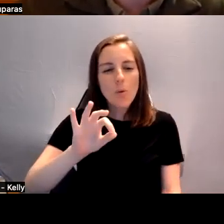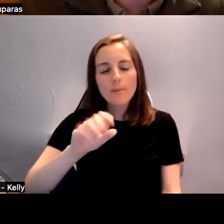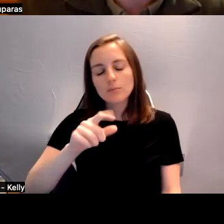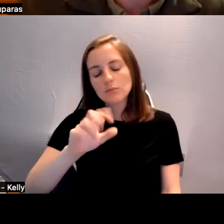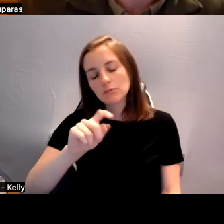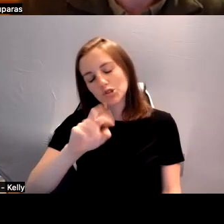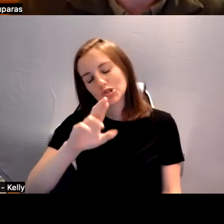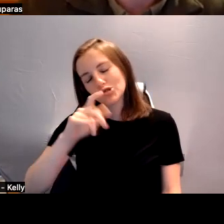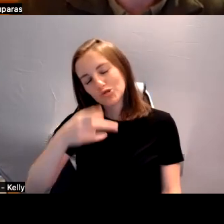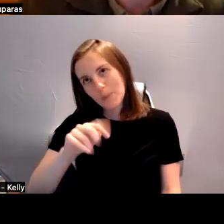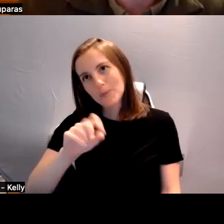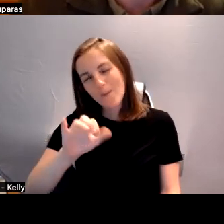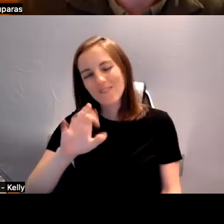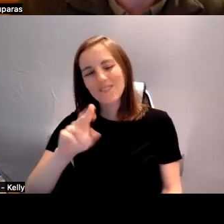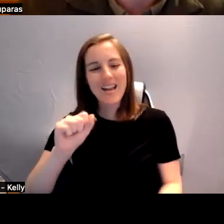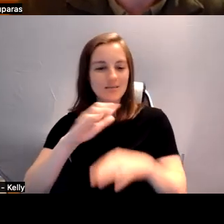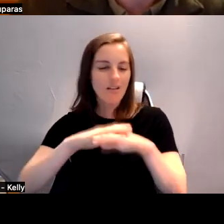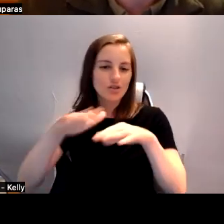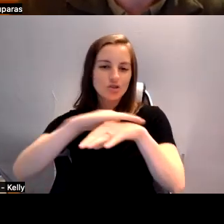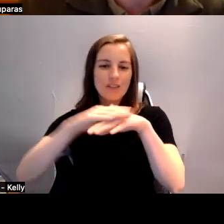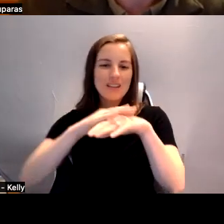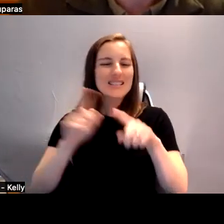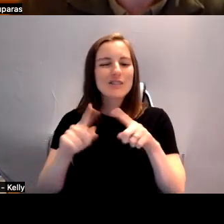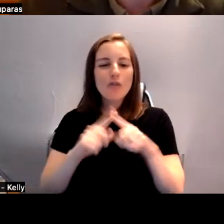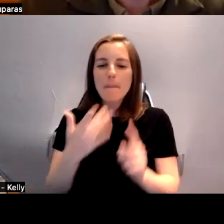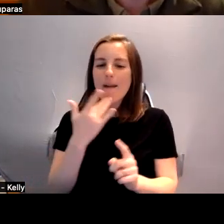on. So there are the different sort of biases that Rosetta is bringing in.